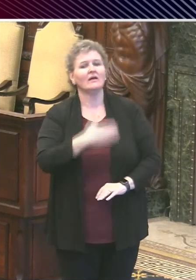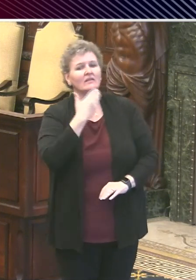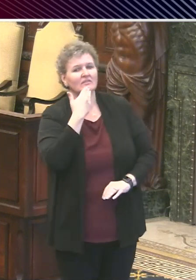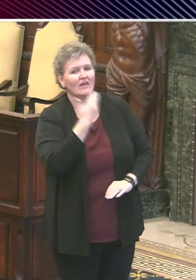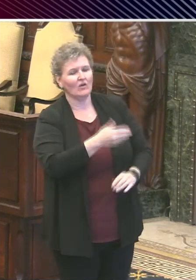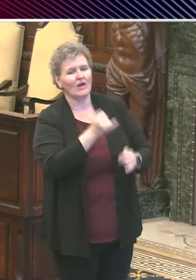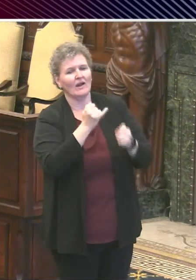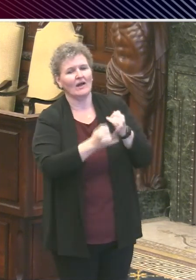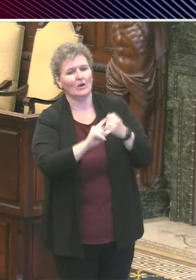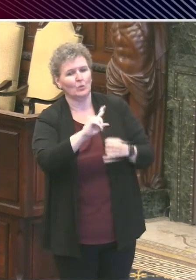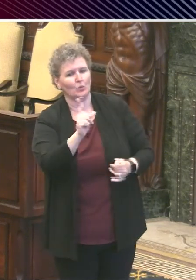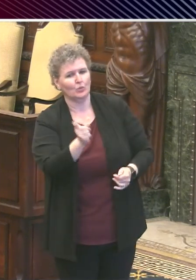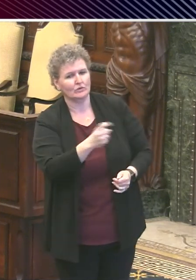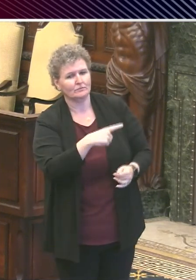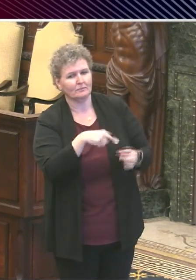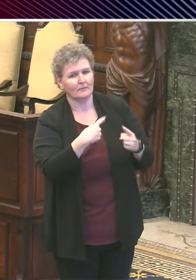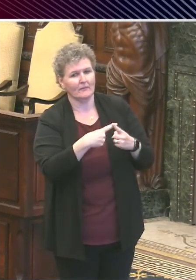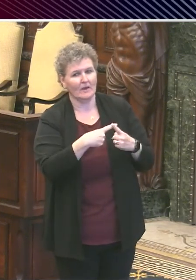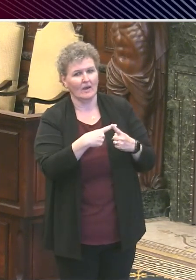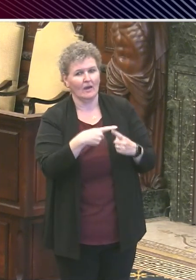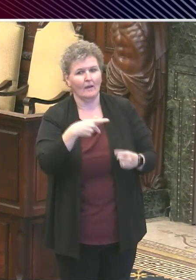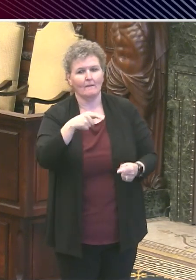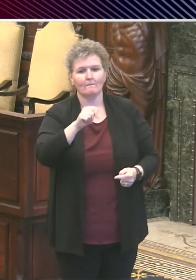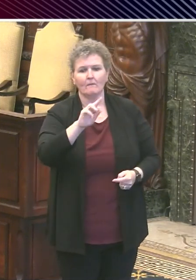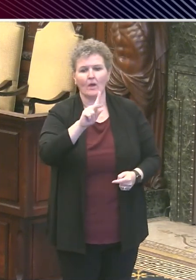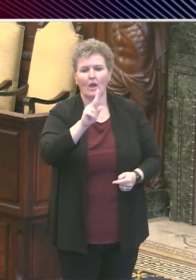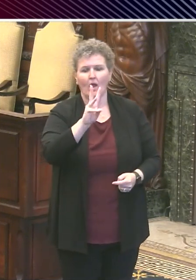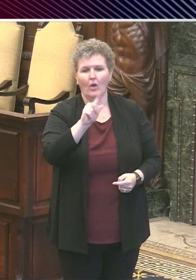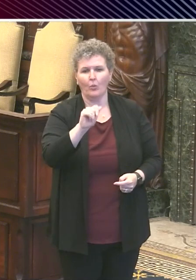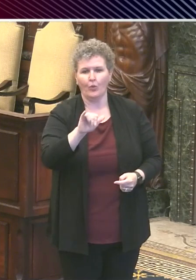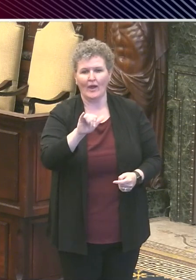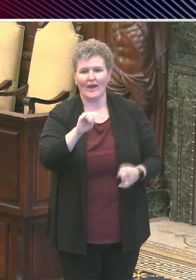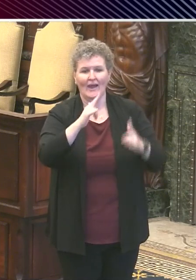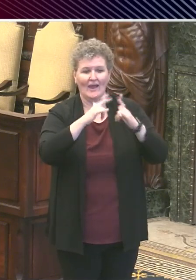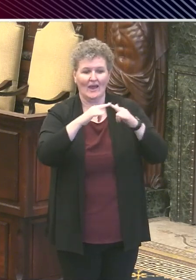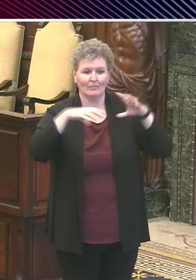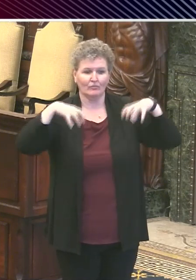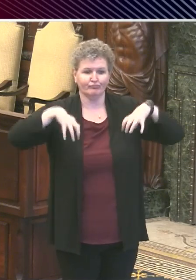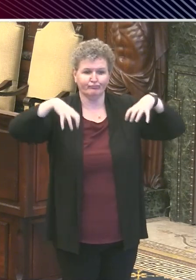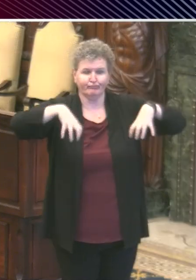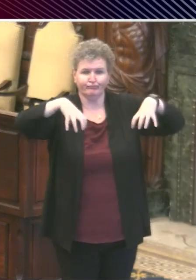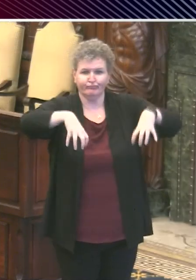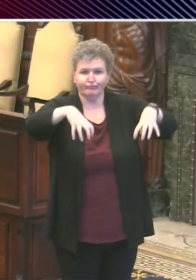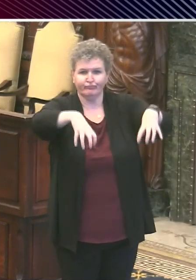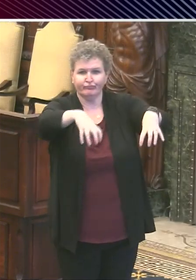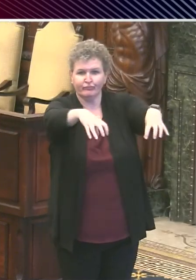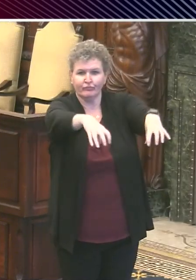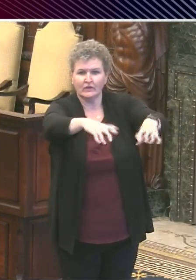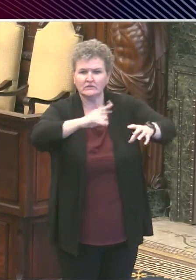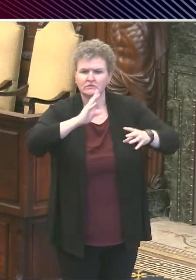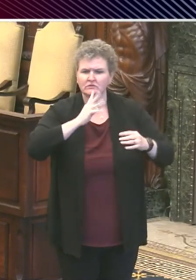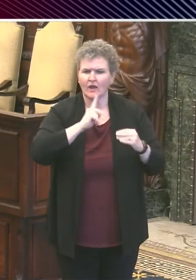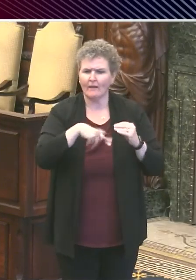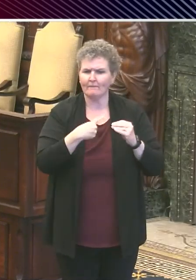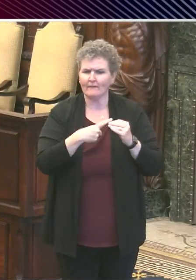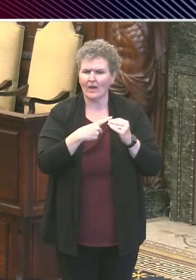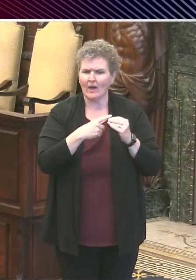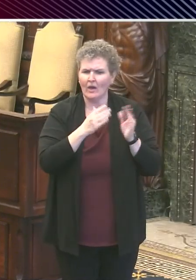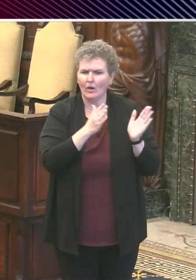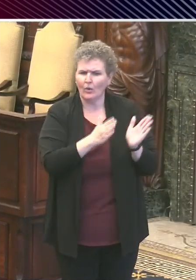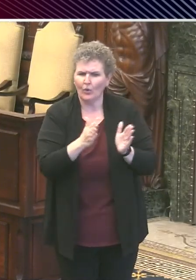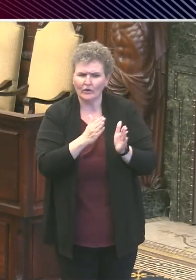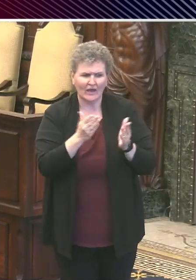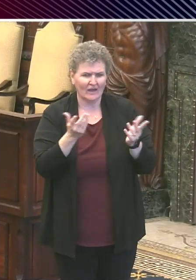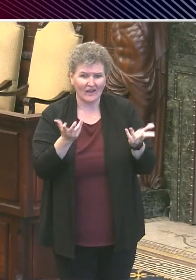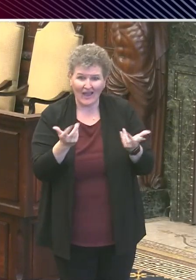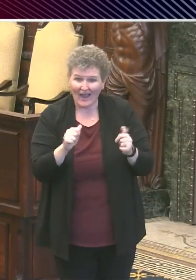the Parkway camp. I know you guys have been talking with the organizers. Any updates on? Do you guys come into an